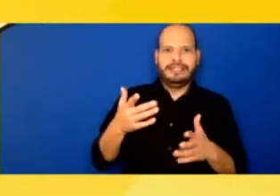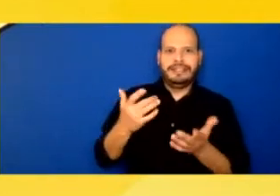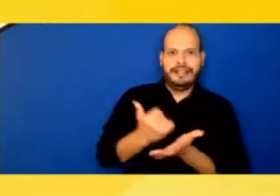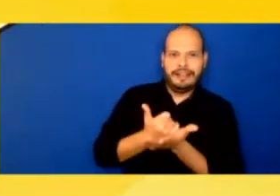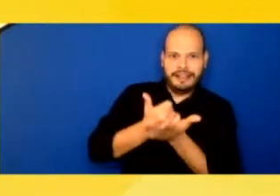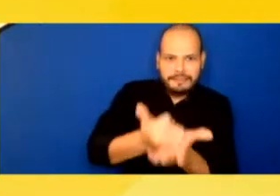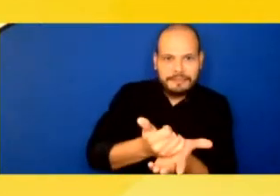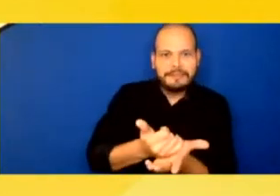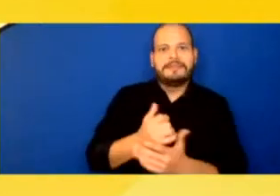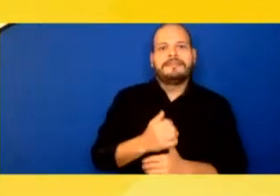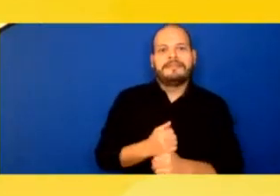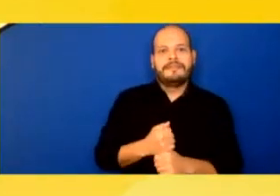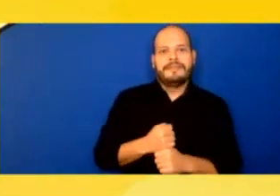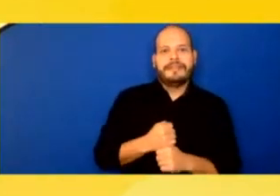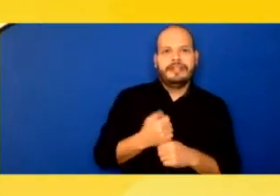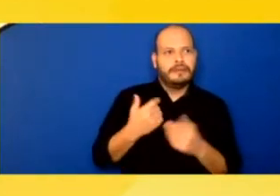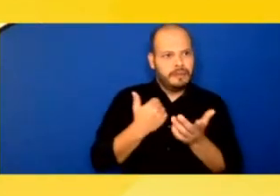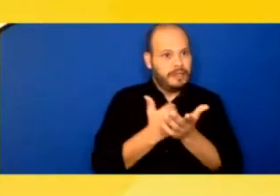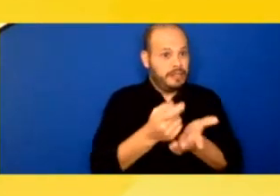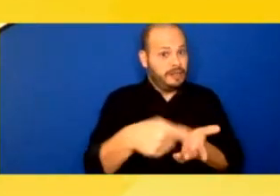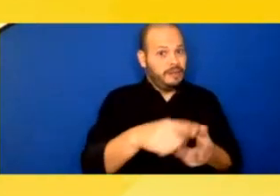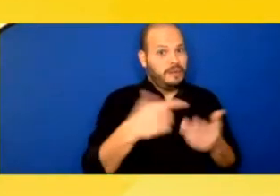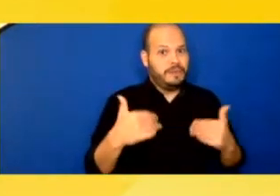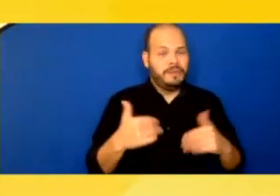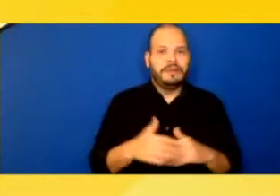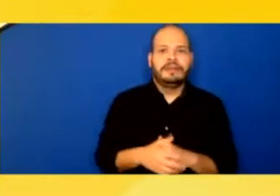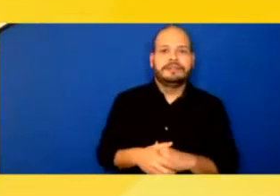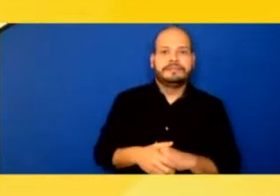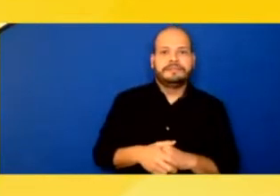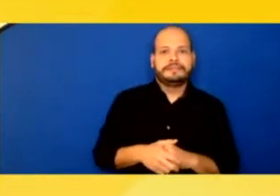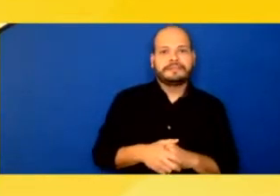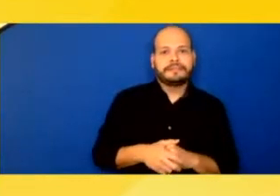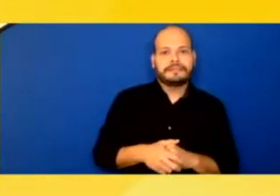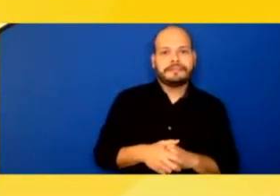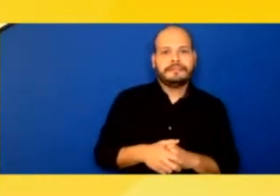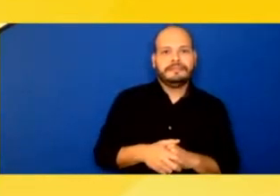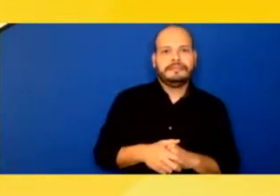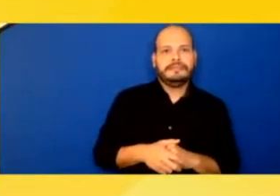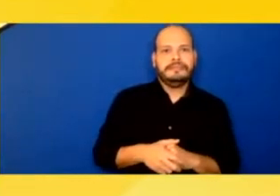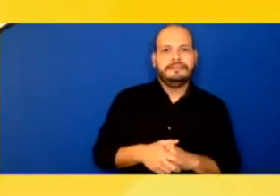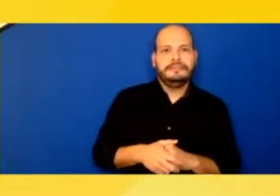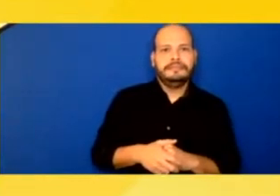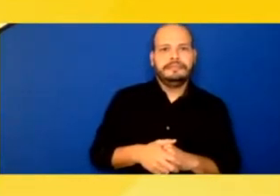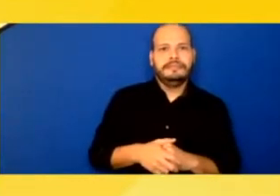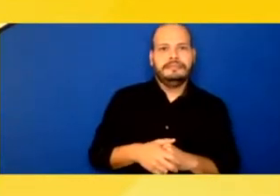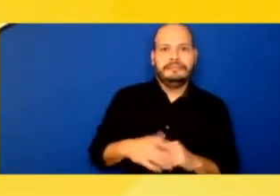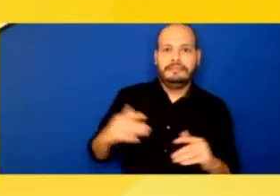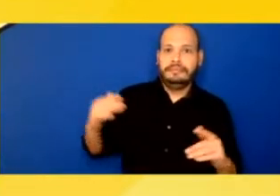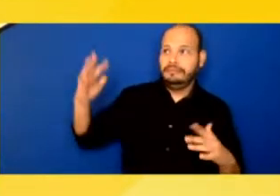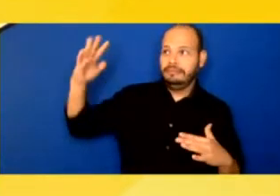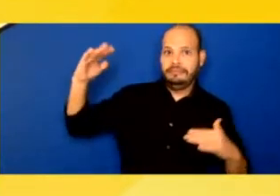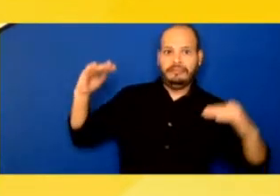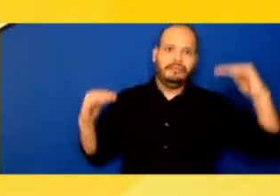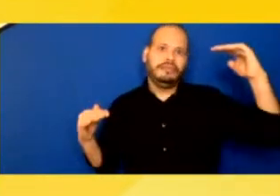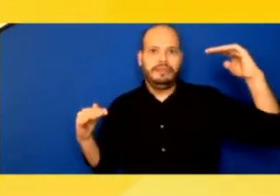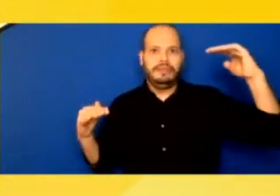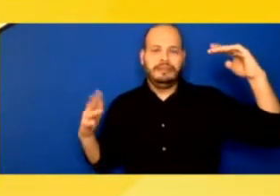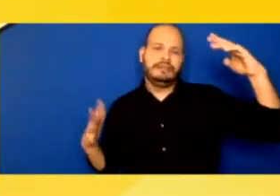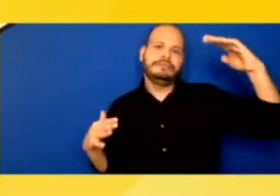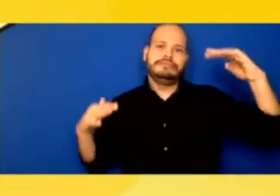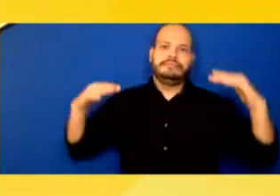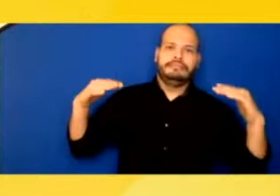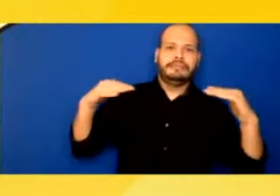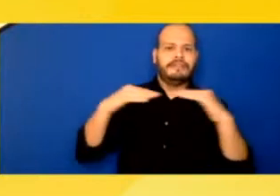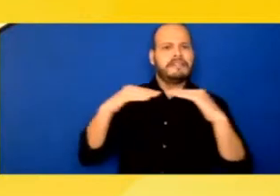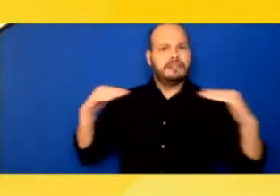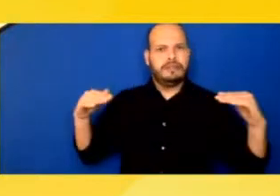people fairly. They should not pervert justice or show partiality. Do not accept a bribe or tamper with votes, for